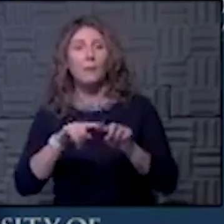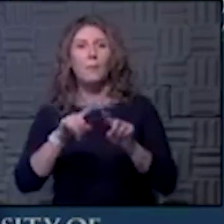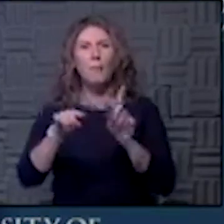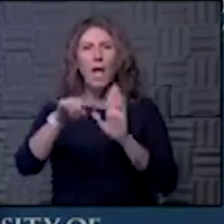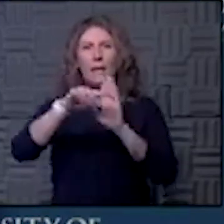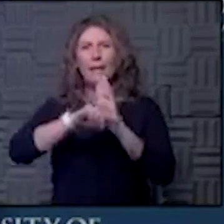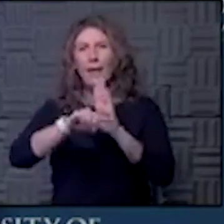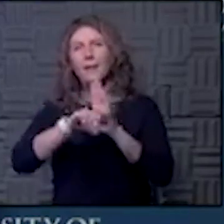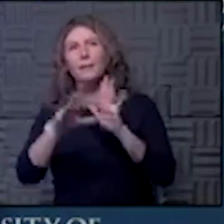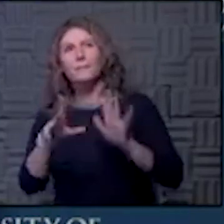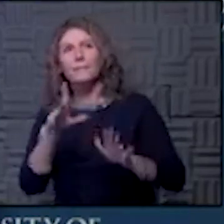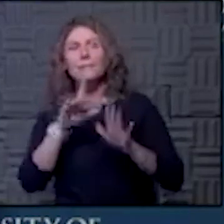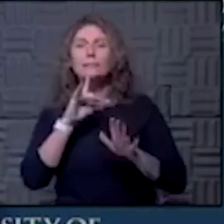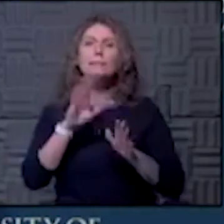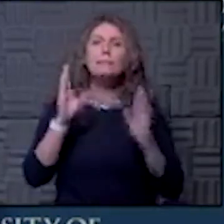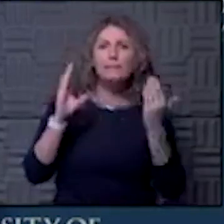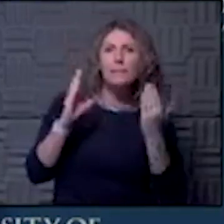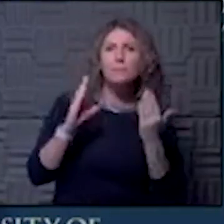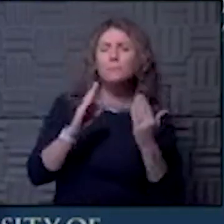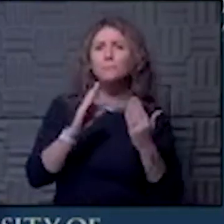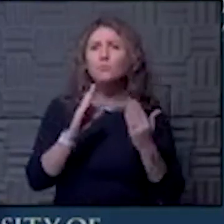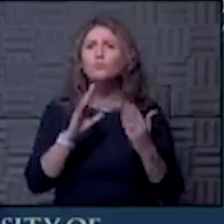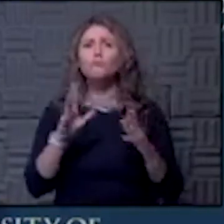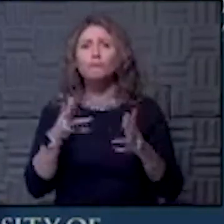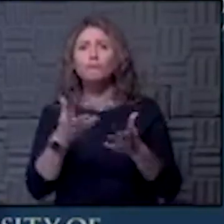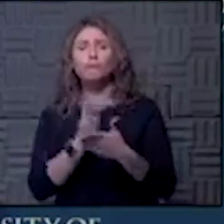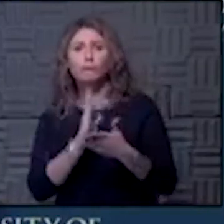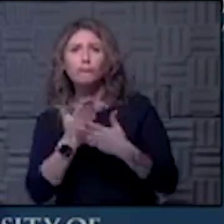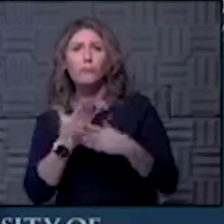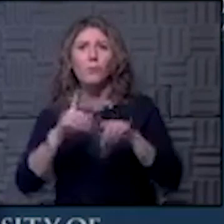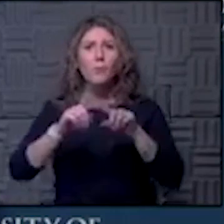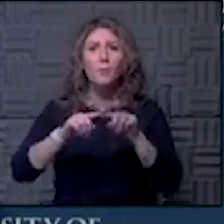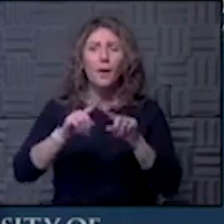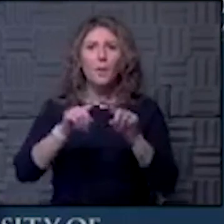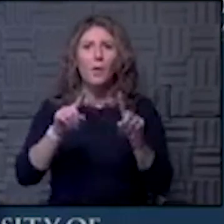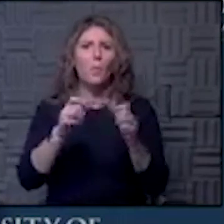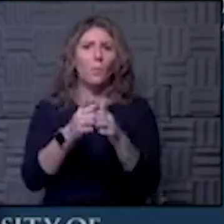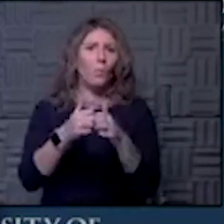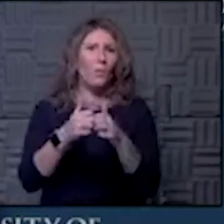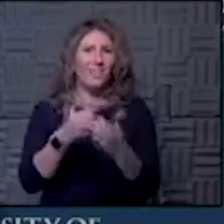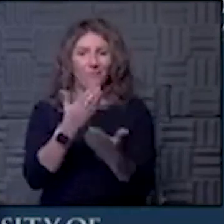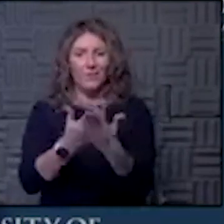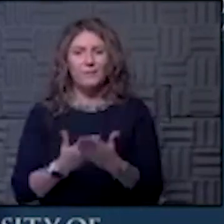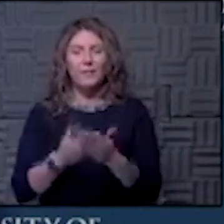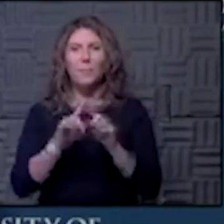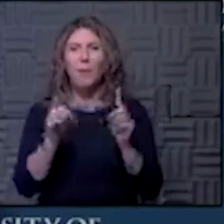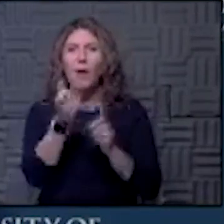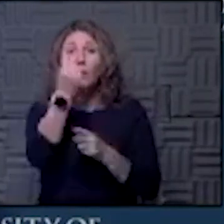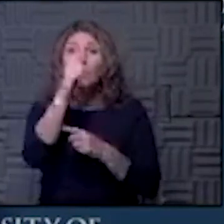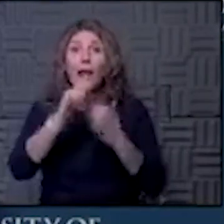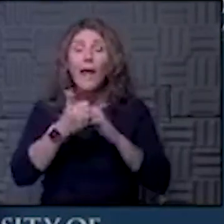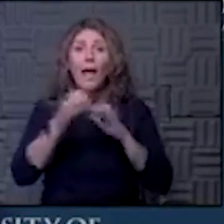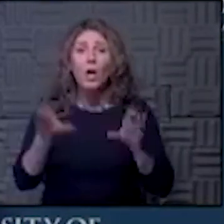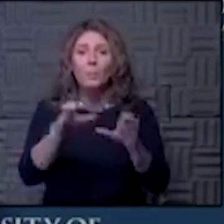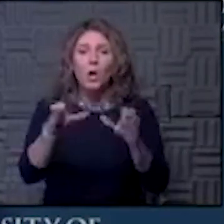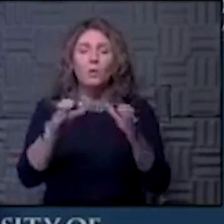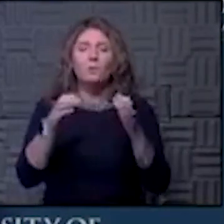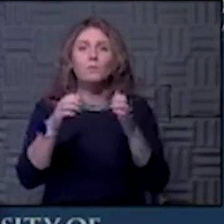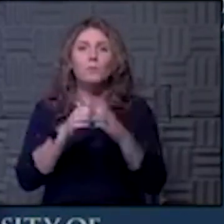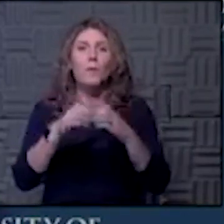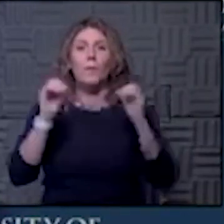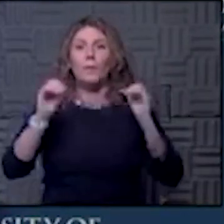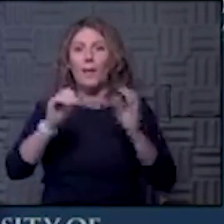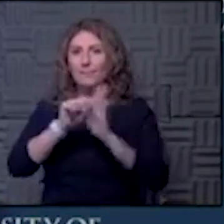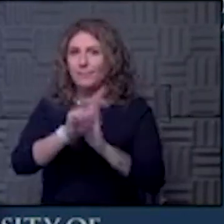to be pretty reliable in the data we've seen so far, but again, still trying to understand how that performs in an asymptomatic group